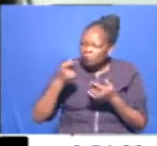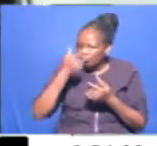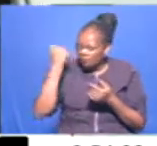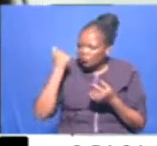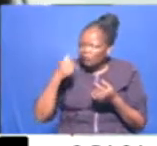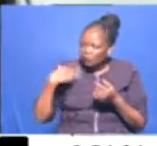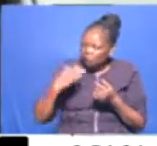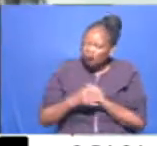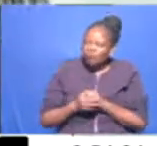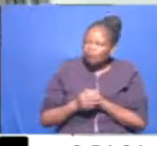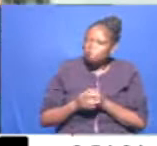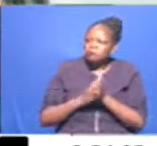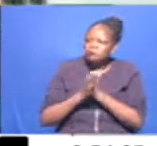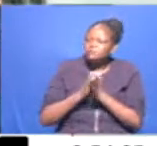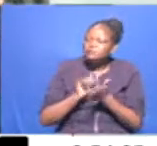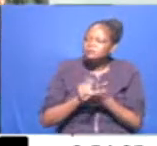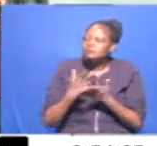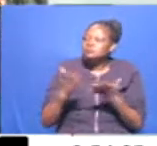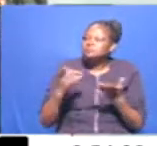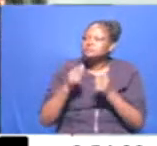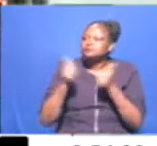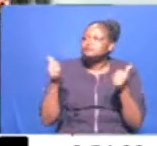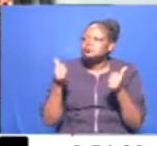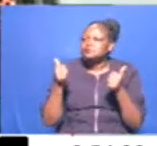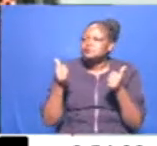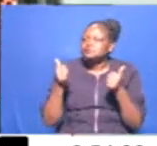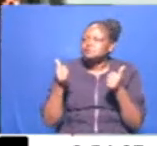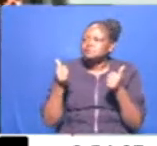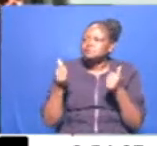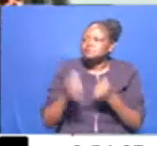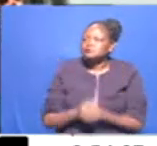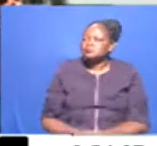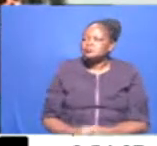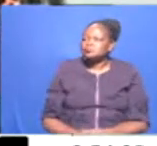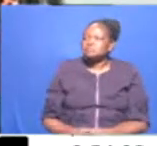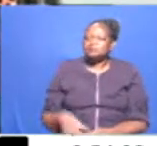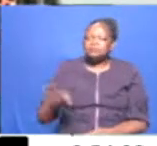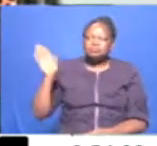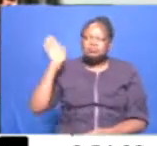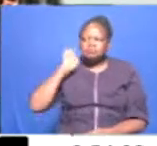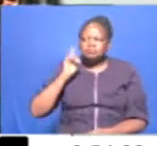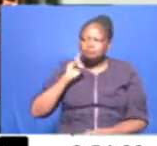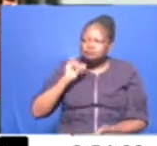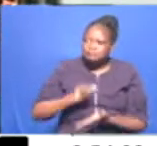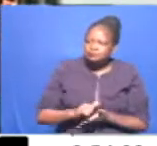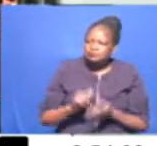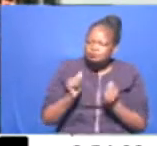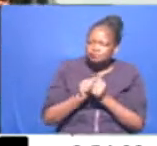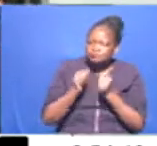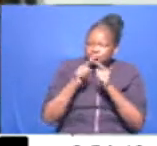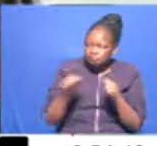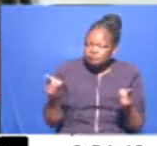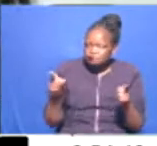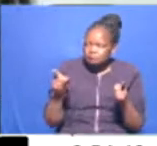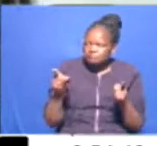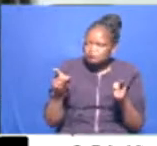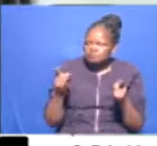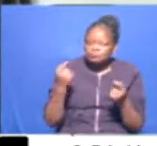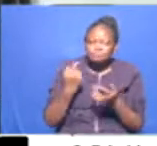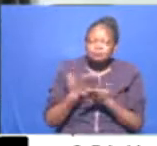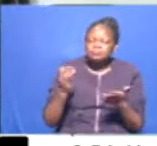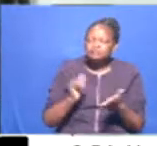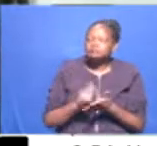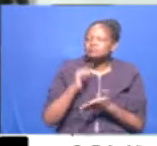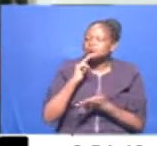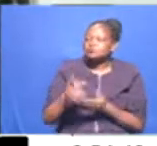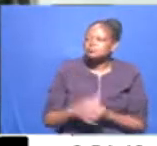look anticipating that things will turn out to be all right. Listening says, I am with you in whatever you're saying,